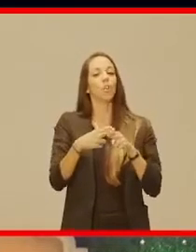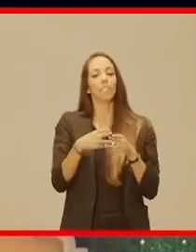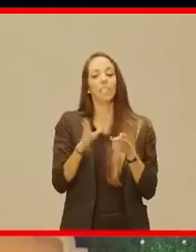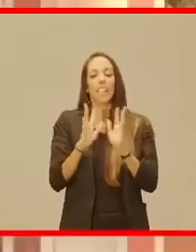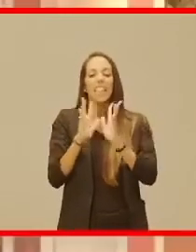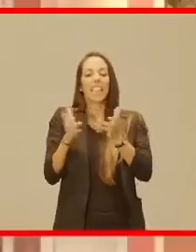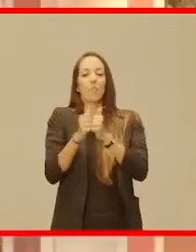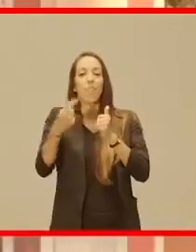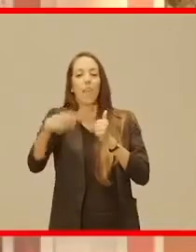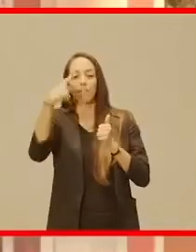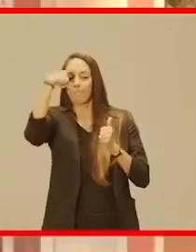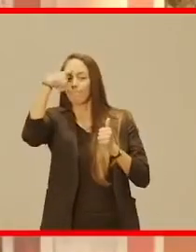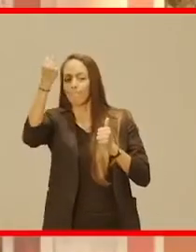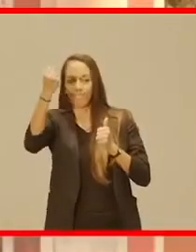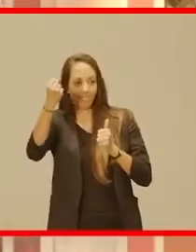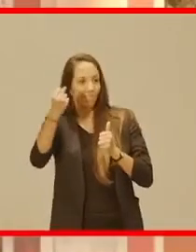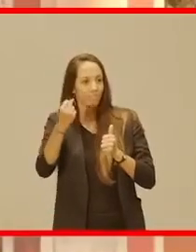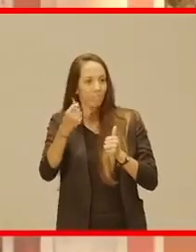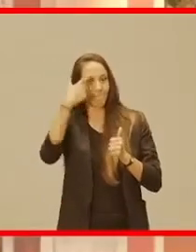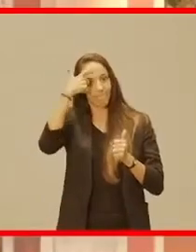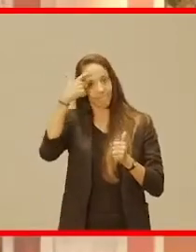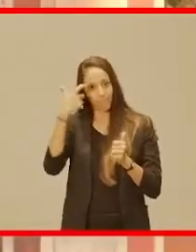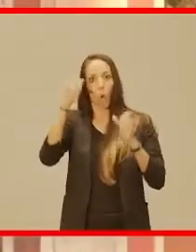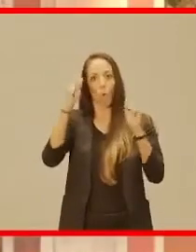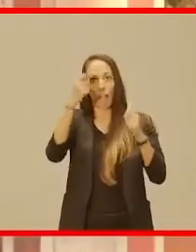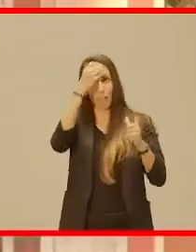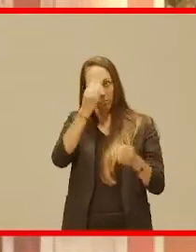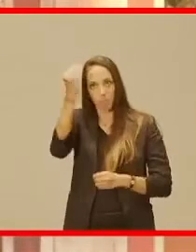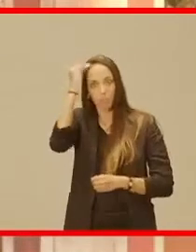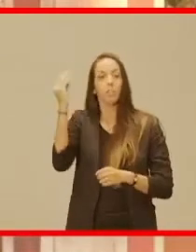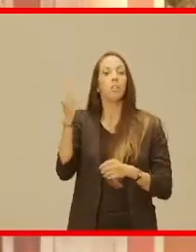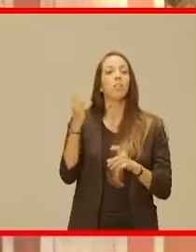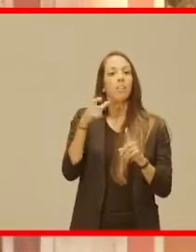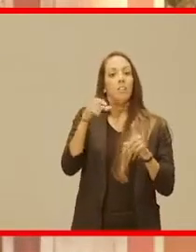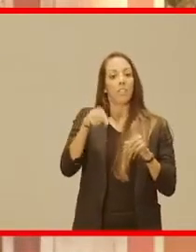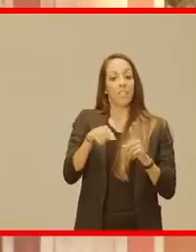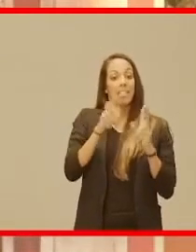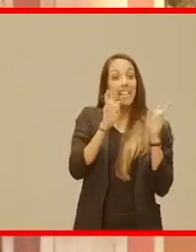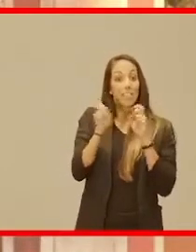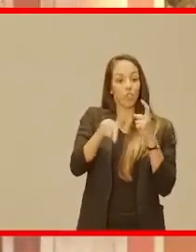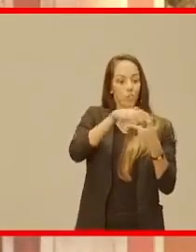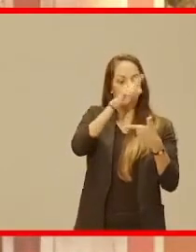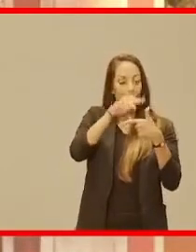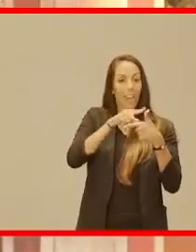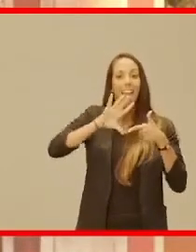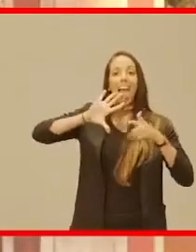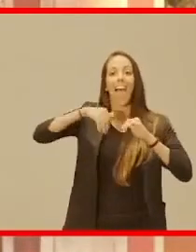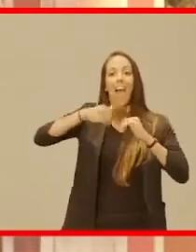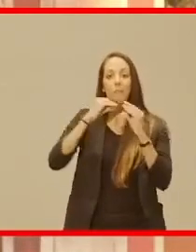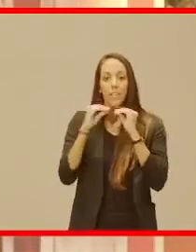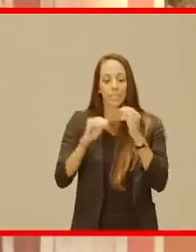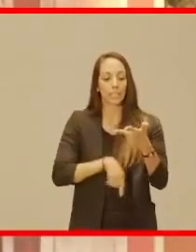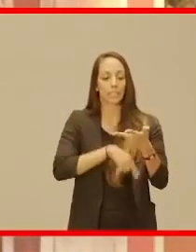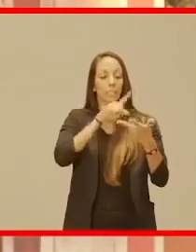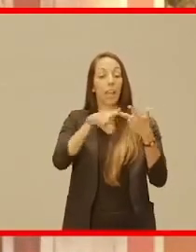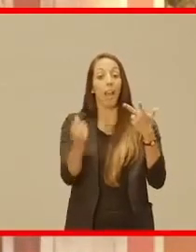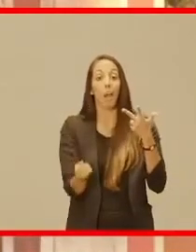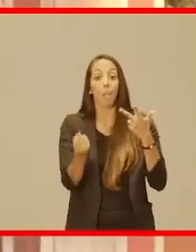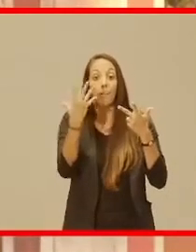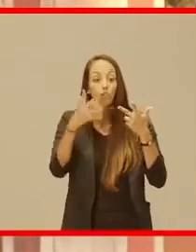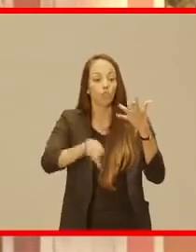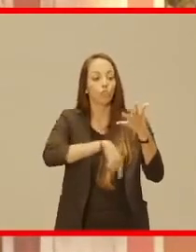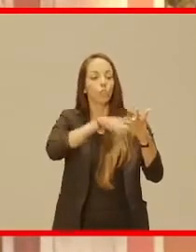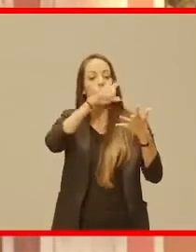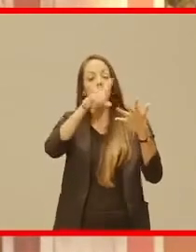it's basically like, this is the issue, this is how we fix it. It's going to take X amount of money if that's the case, or